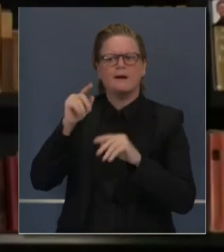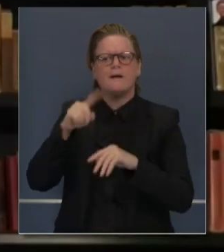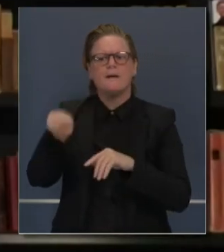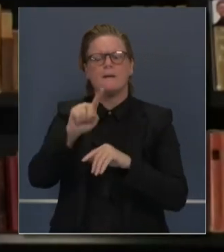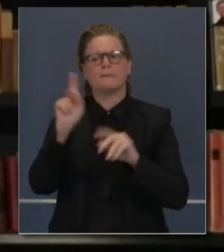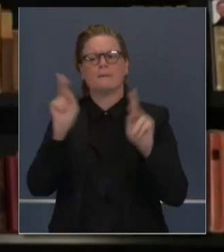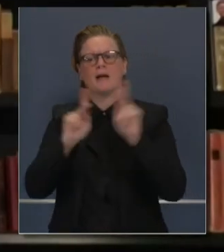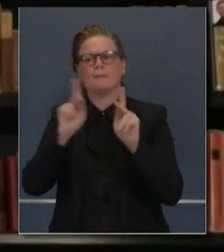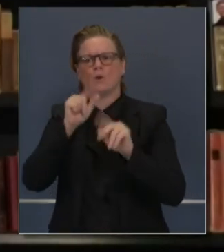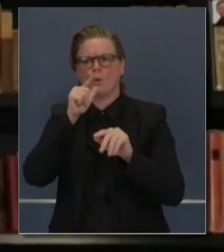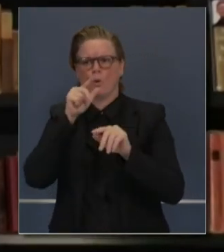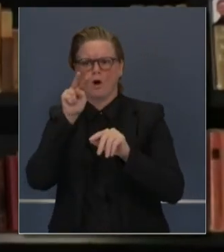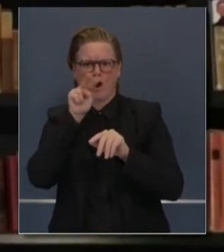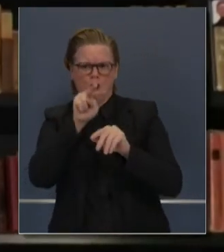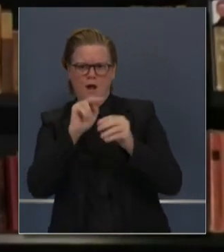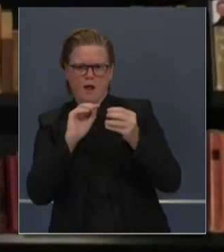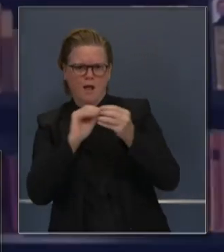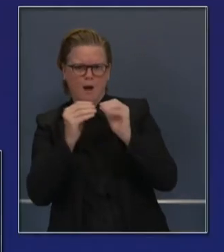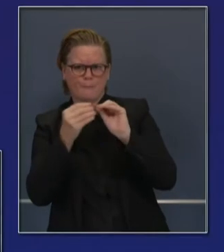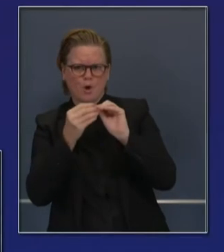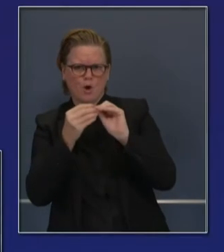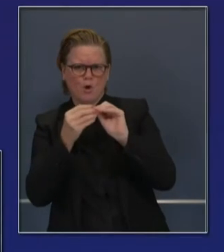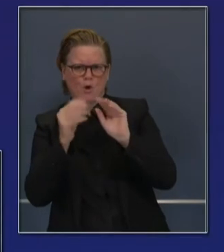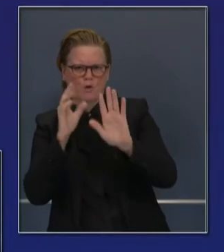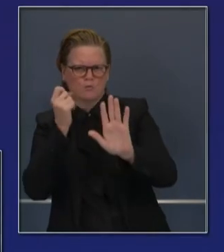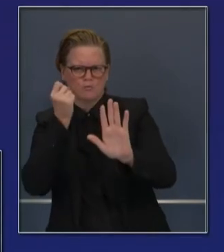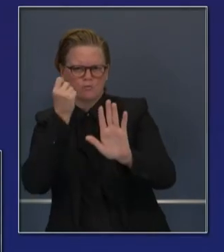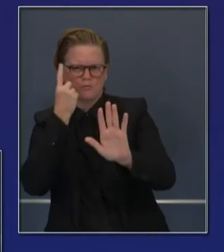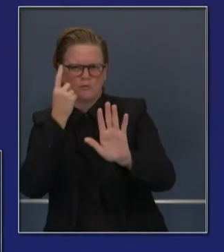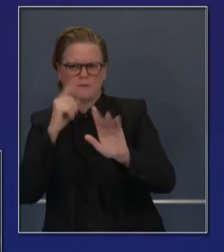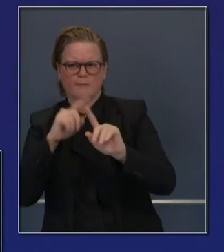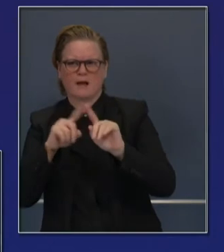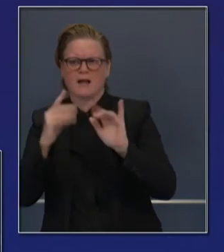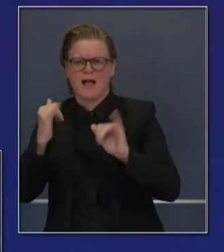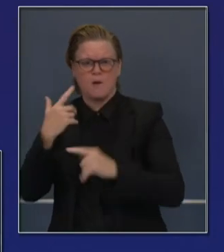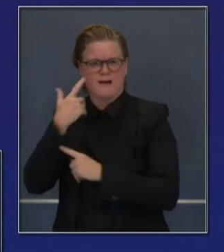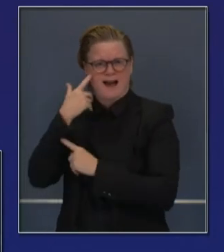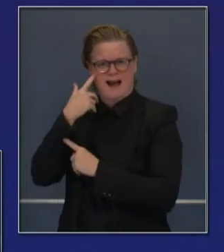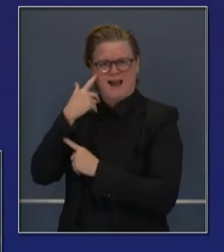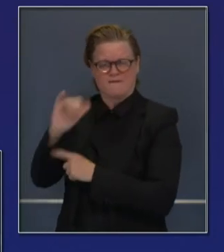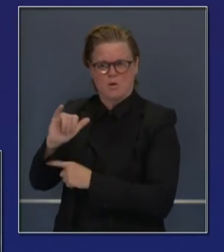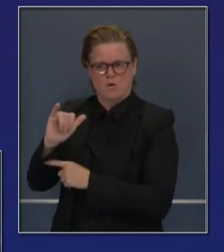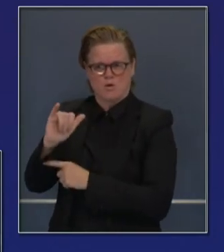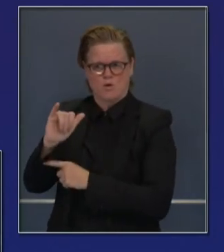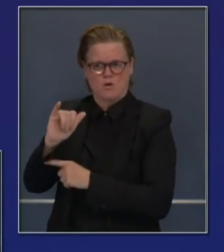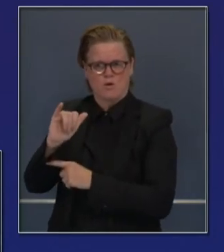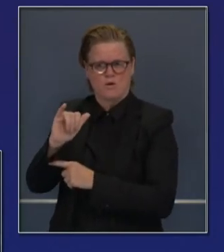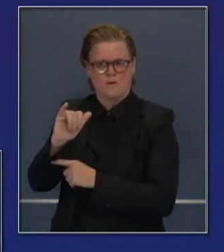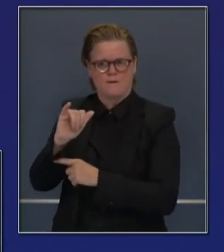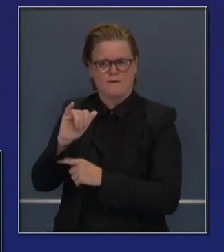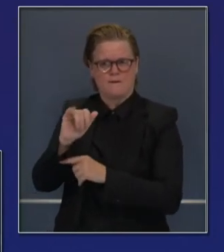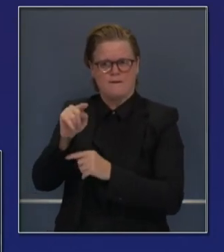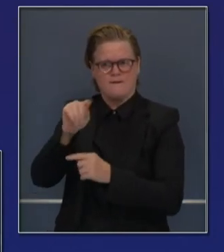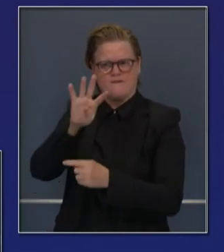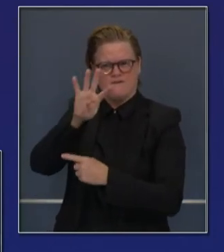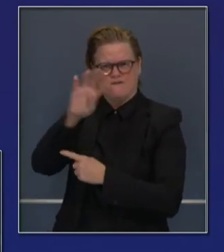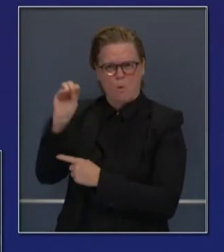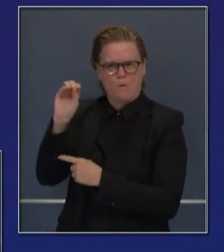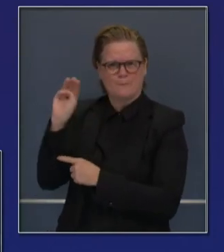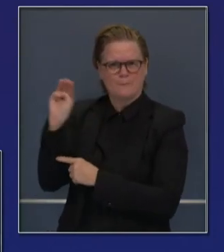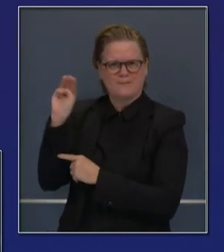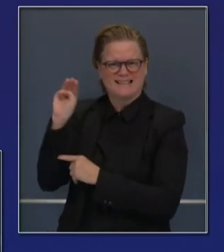to remind people, California's equivalent population of 21 states combined in this country. So I think